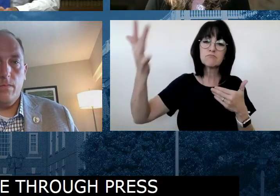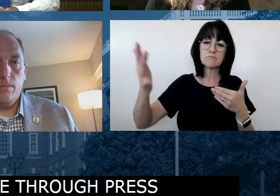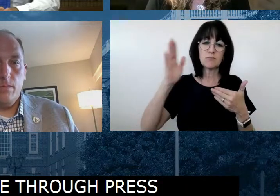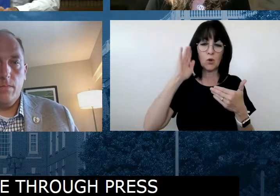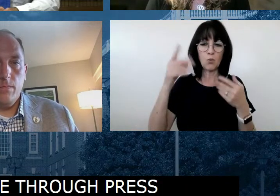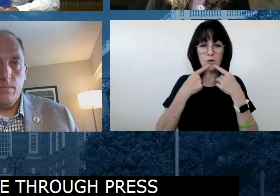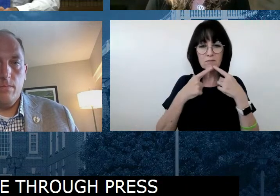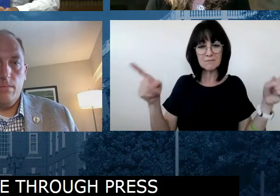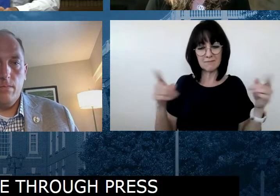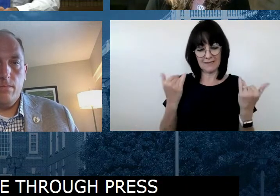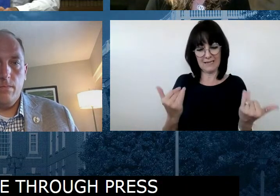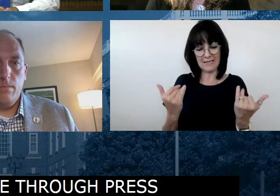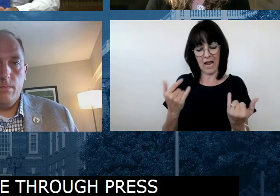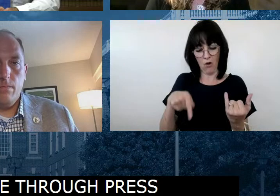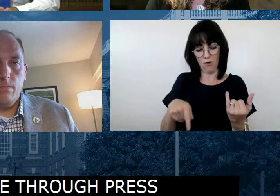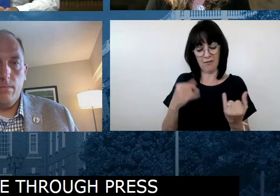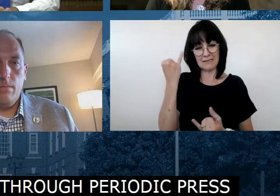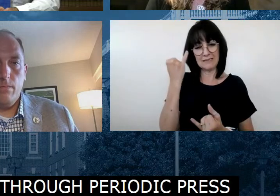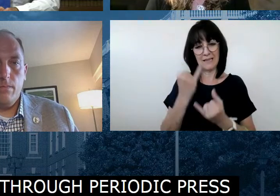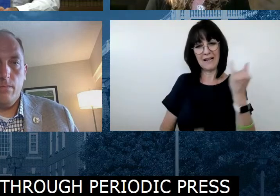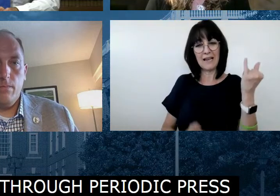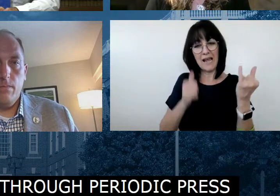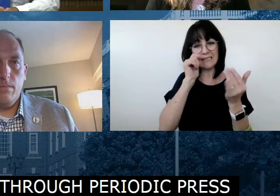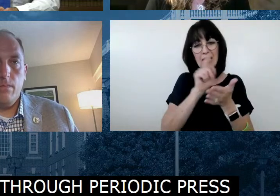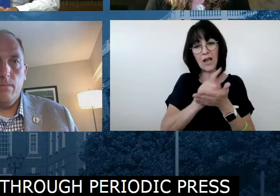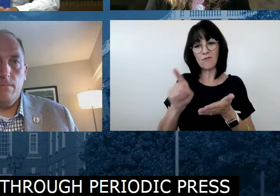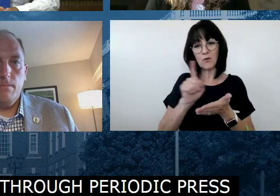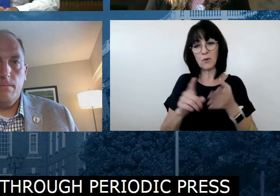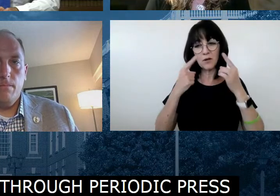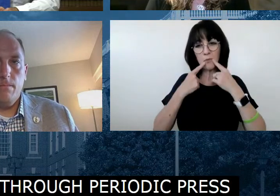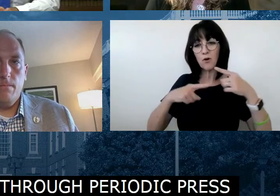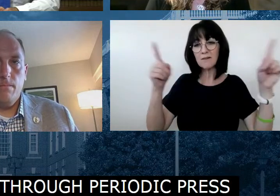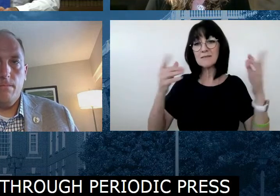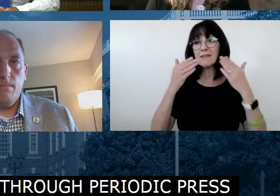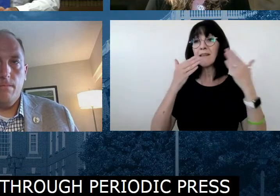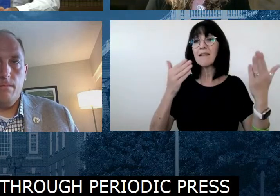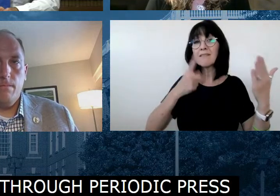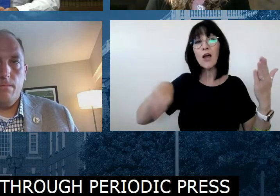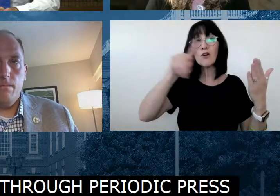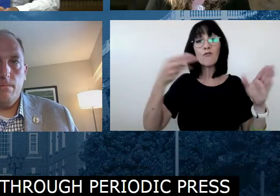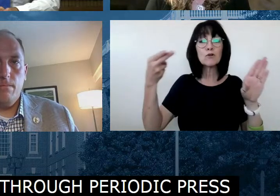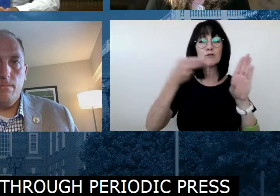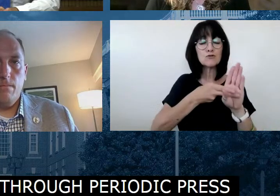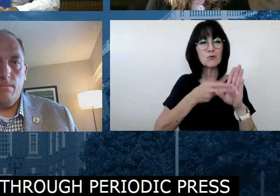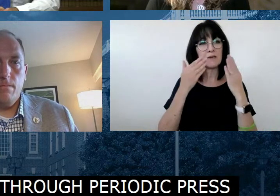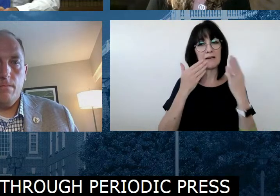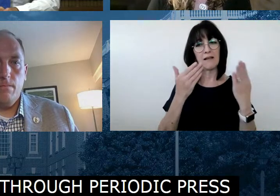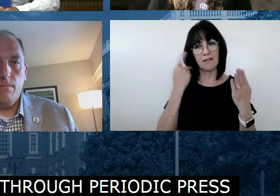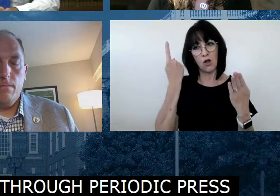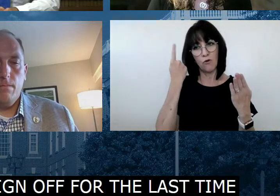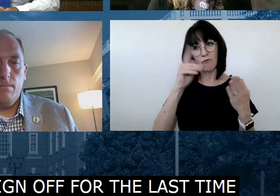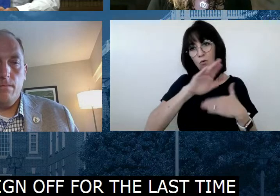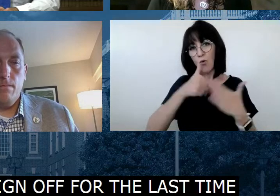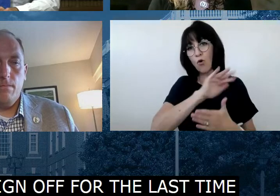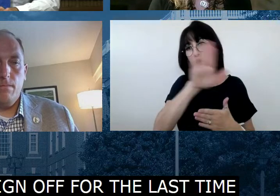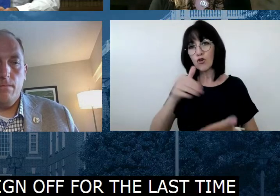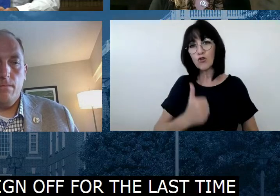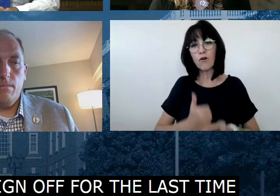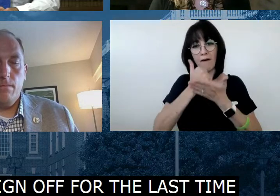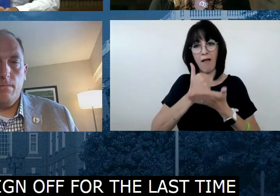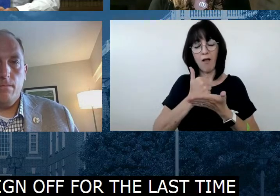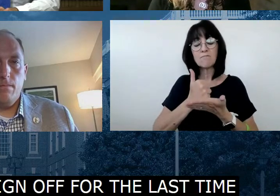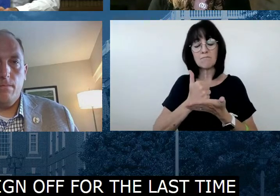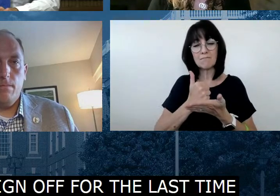last time with these weekly press conferences. We thank you for joining and thank you for everything you've done to keep Delaware healthy and safe.